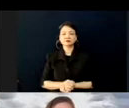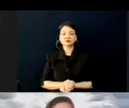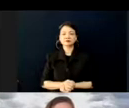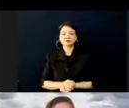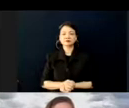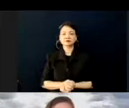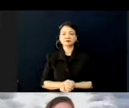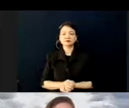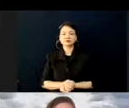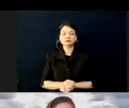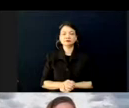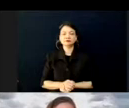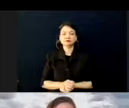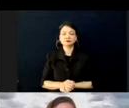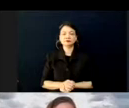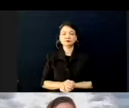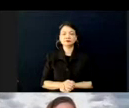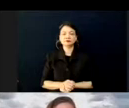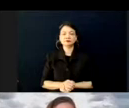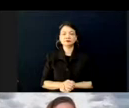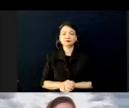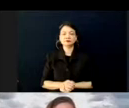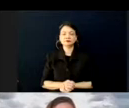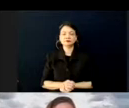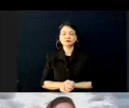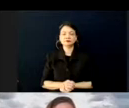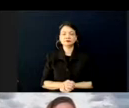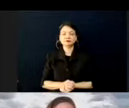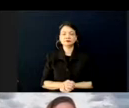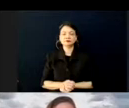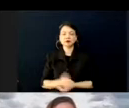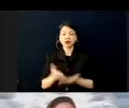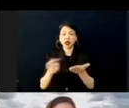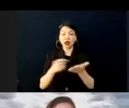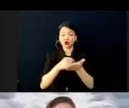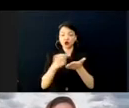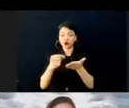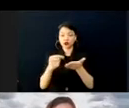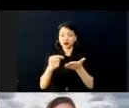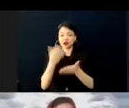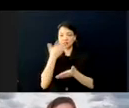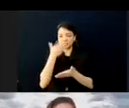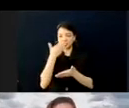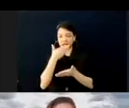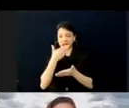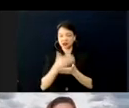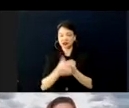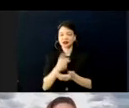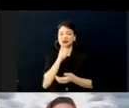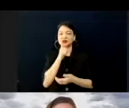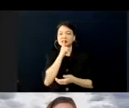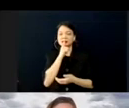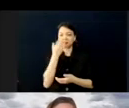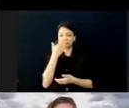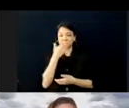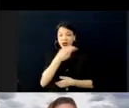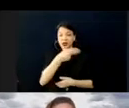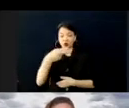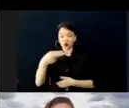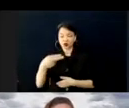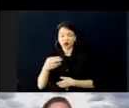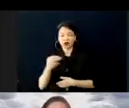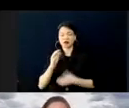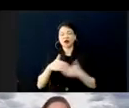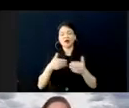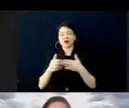Okay, so I see lots of great thoughts here, kind of around hassle. There also is a lot of votes for security and